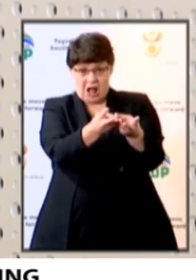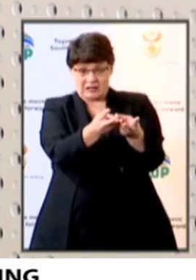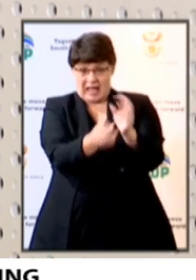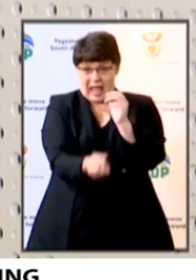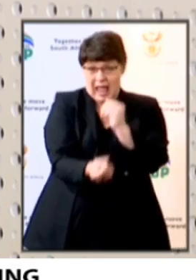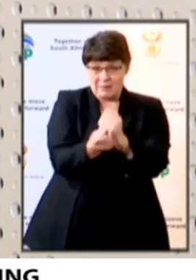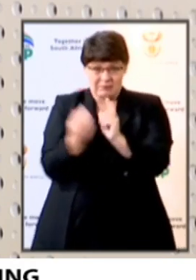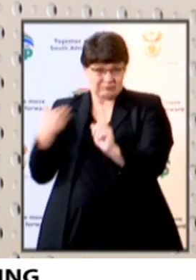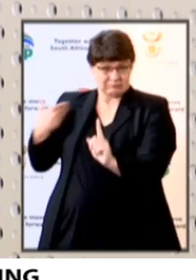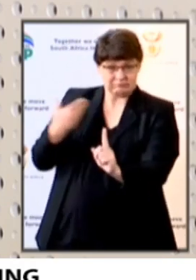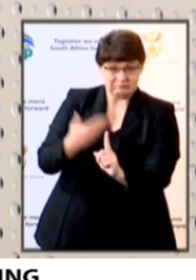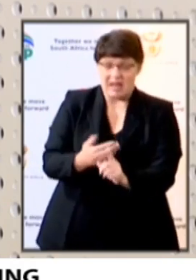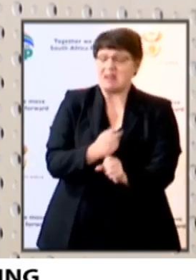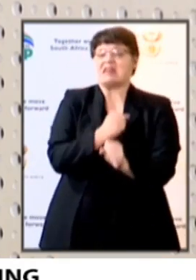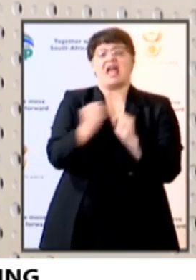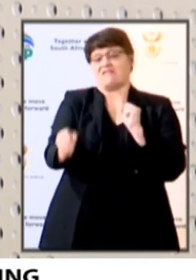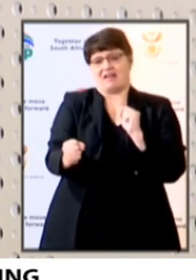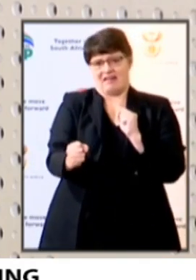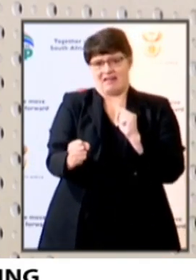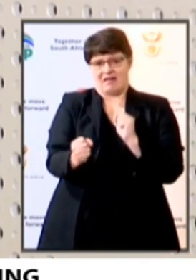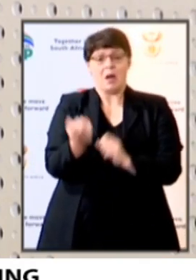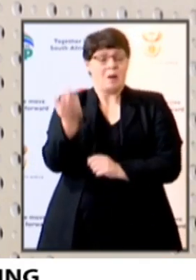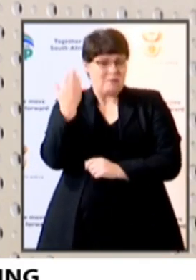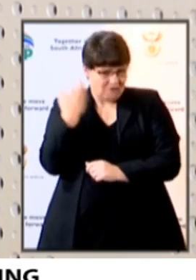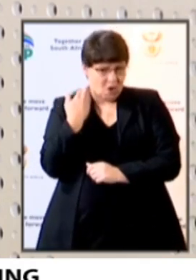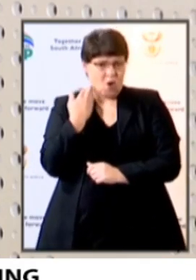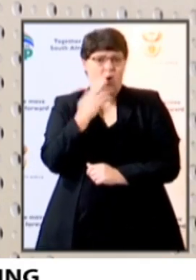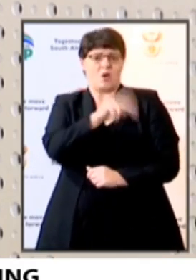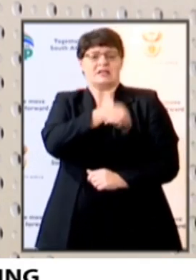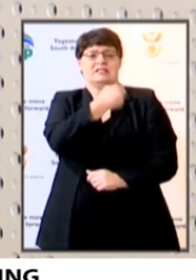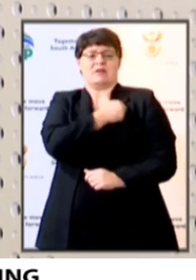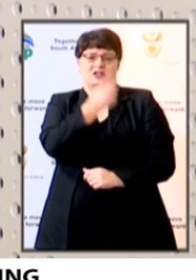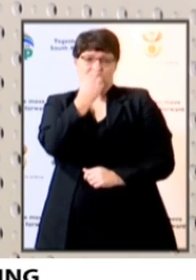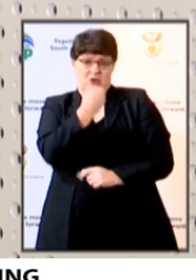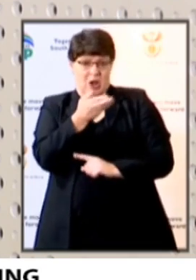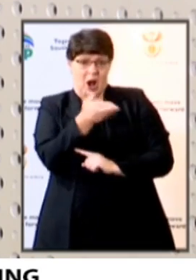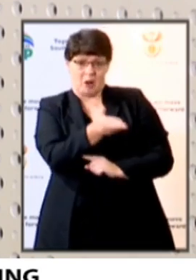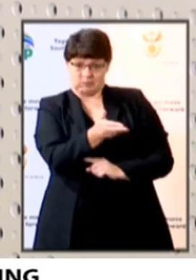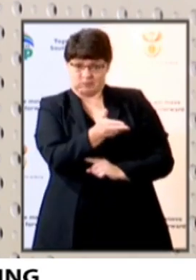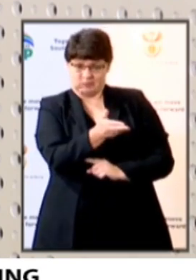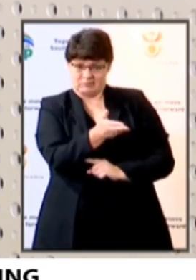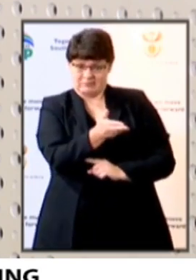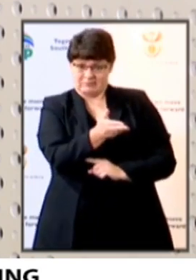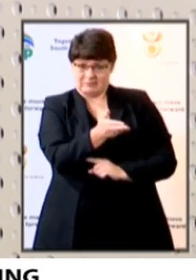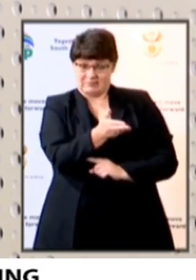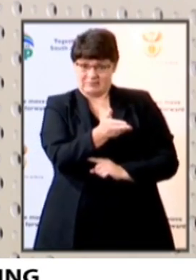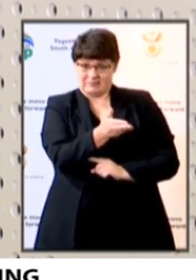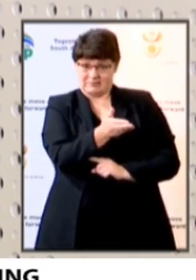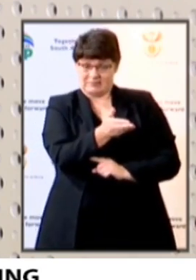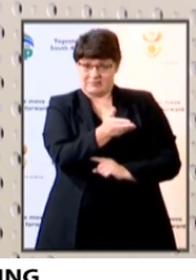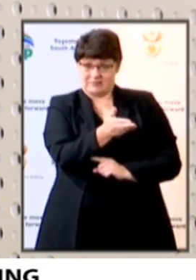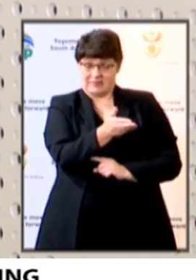the Spanish flu. And of course, we know that the Spanish flu in South Africa,